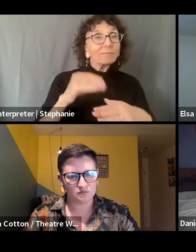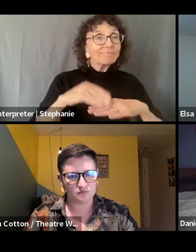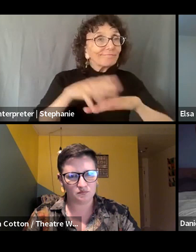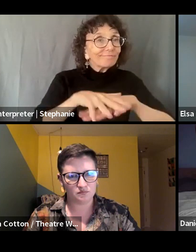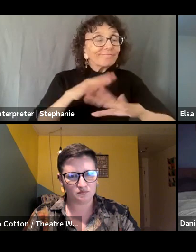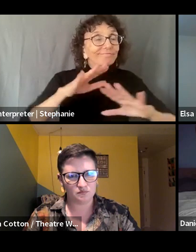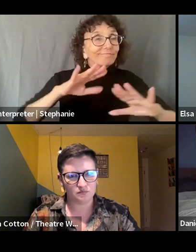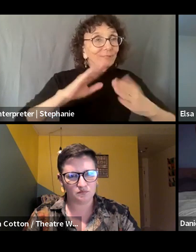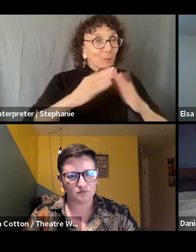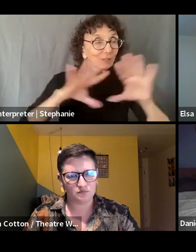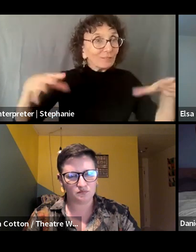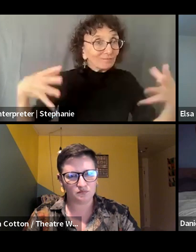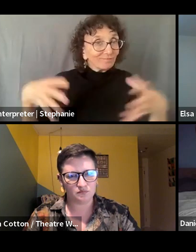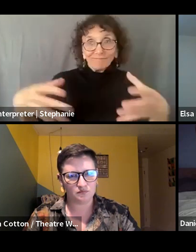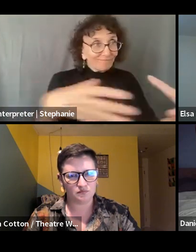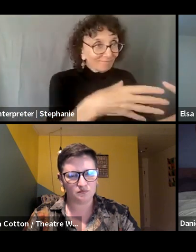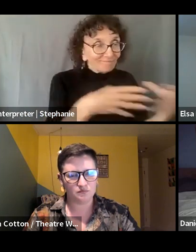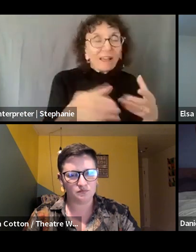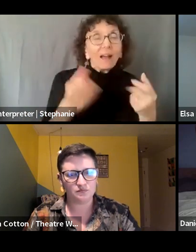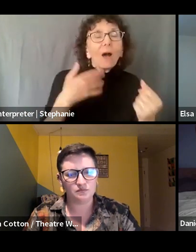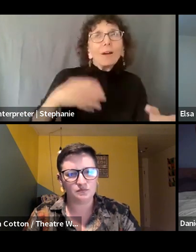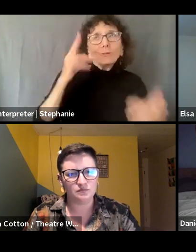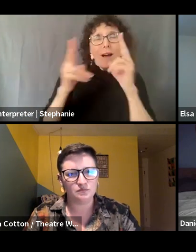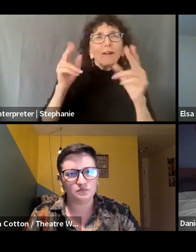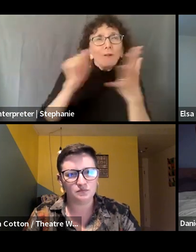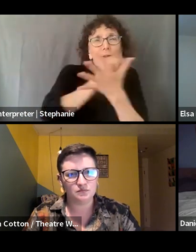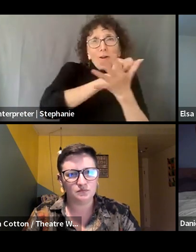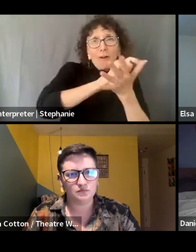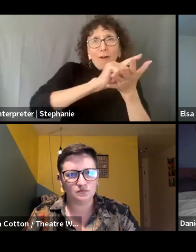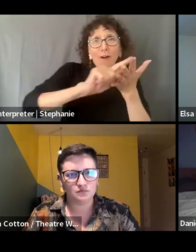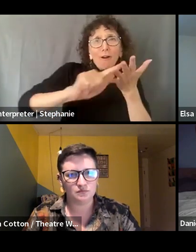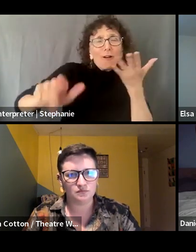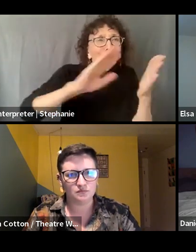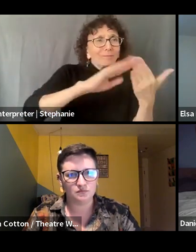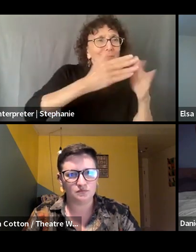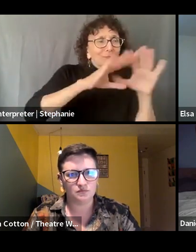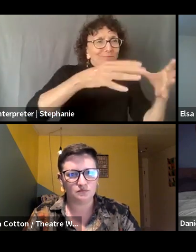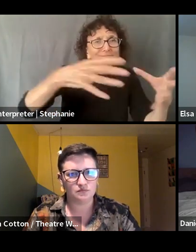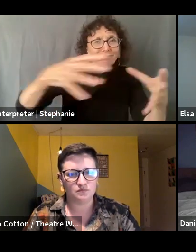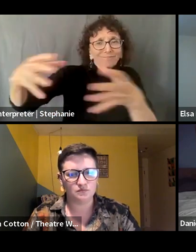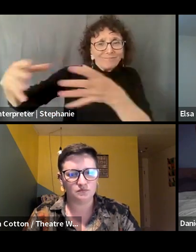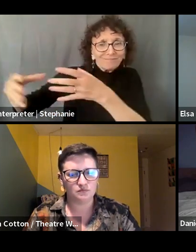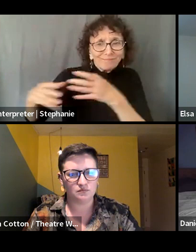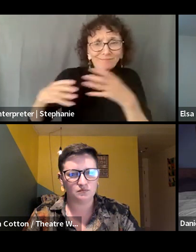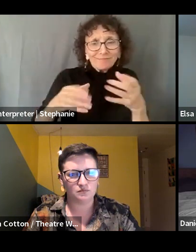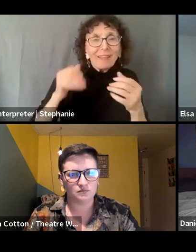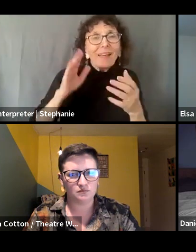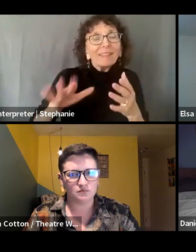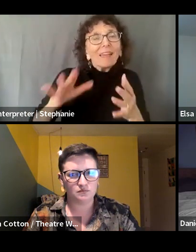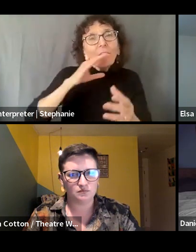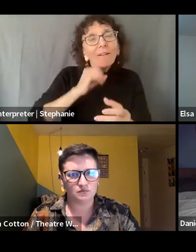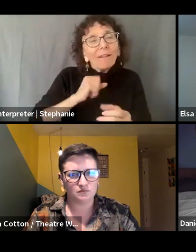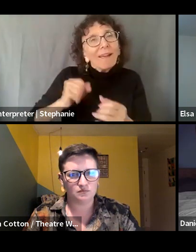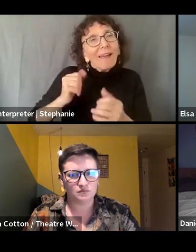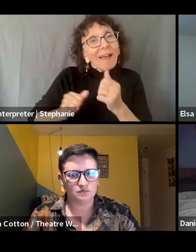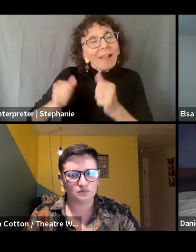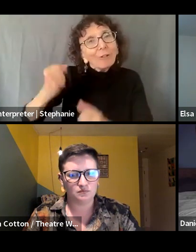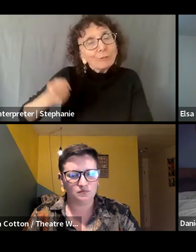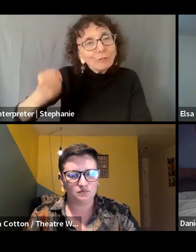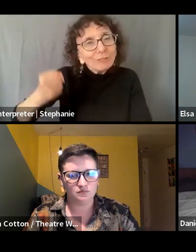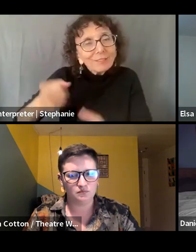I want to honor and celebrate all of these Indigenous communities, their elders past and present,